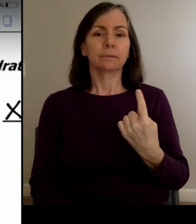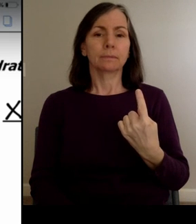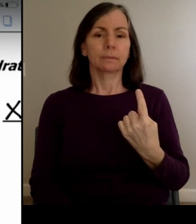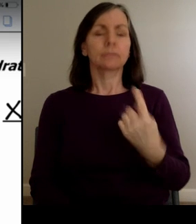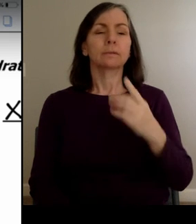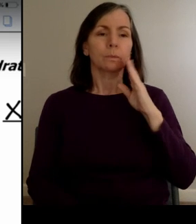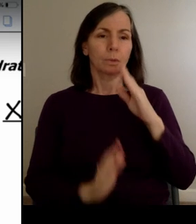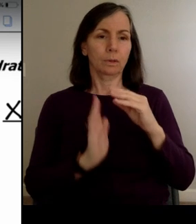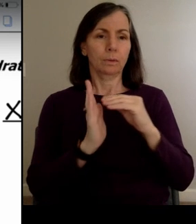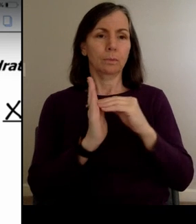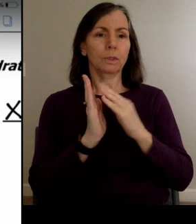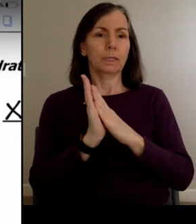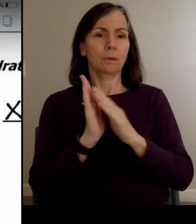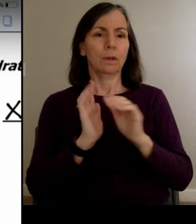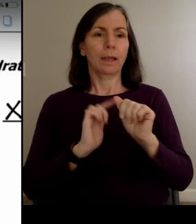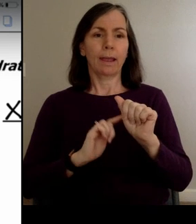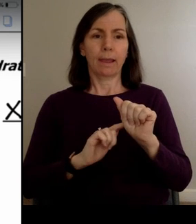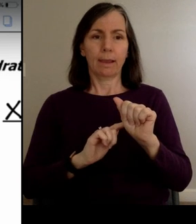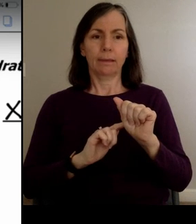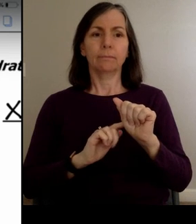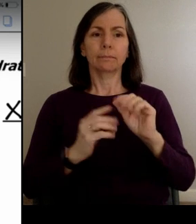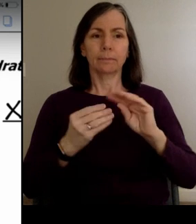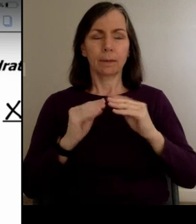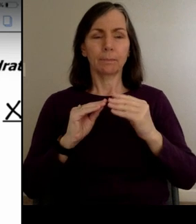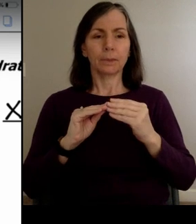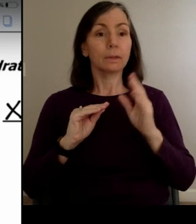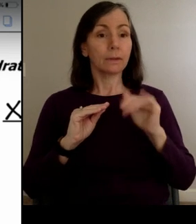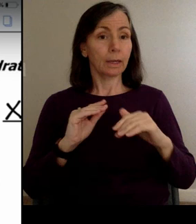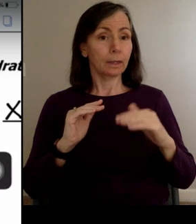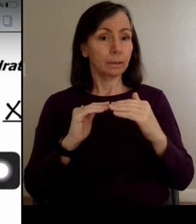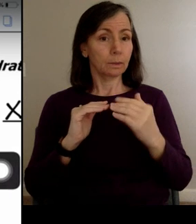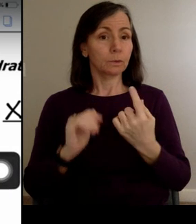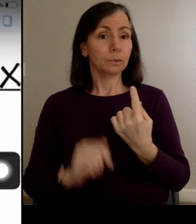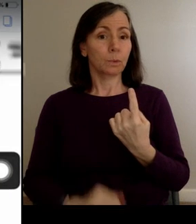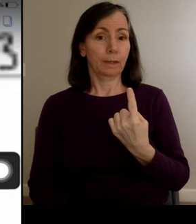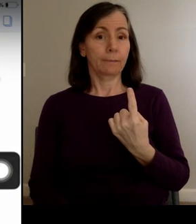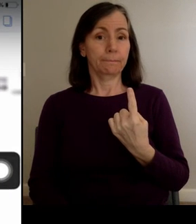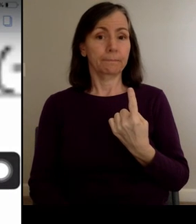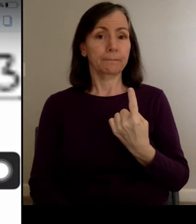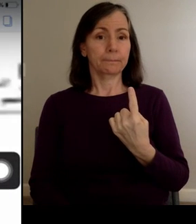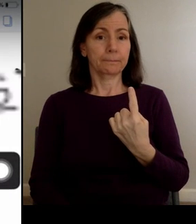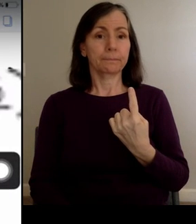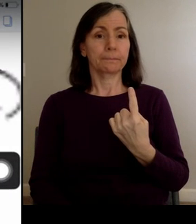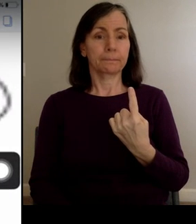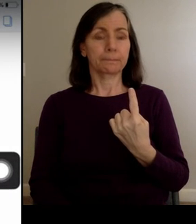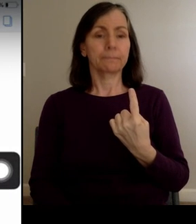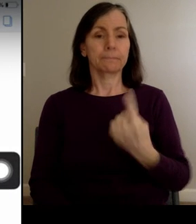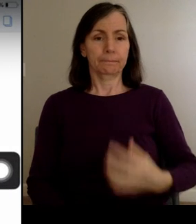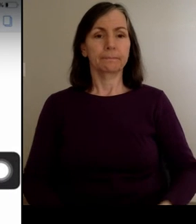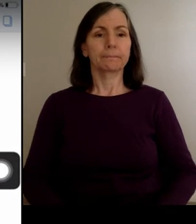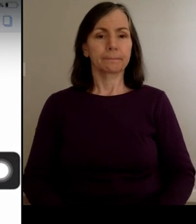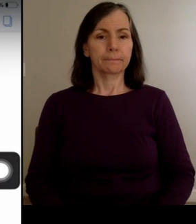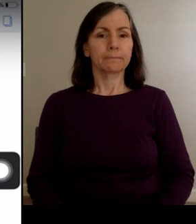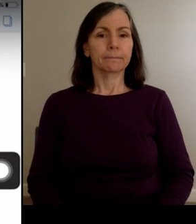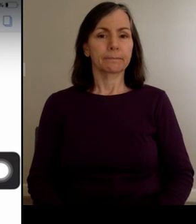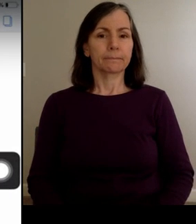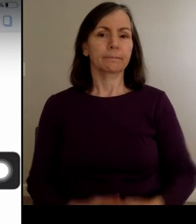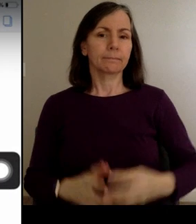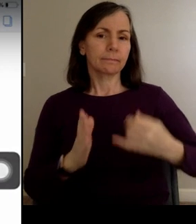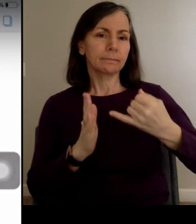what our a value is. So a equals 1. Over in the sketch, I'm going to